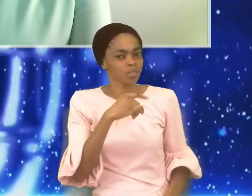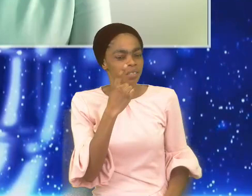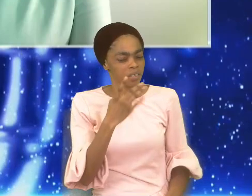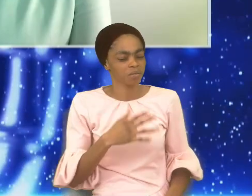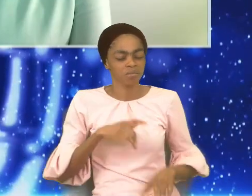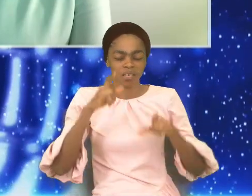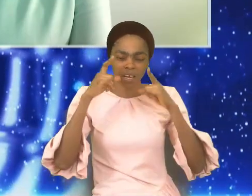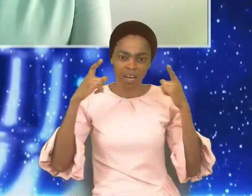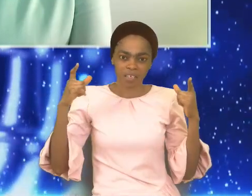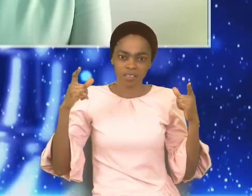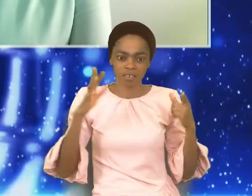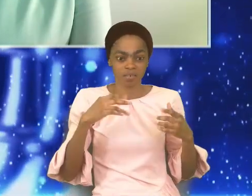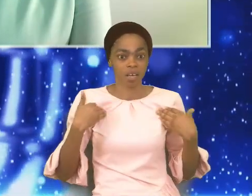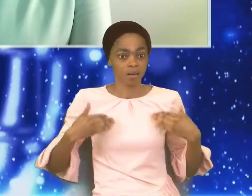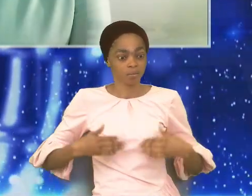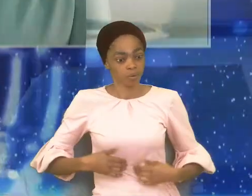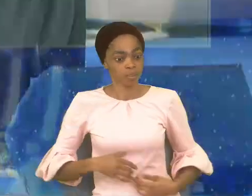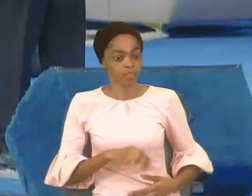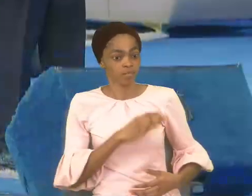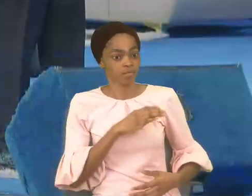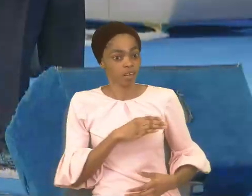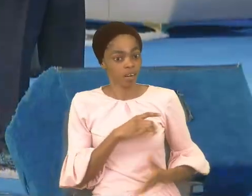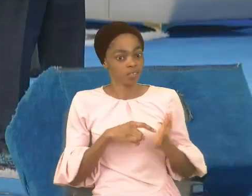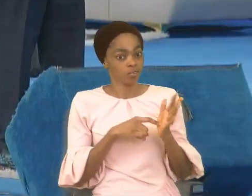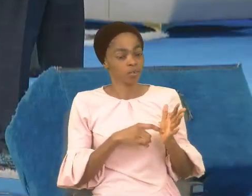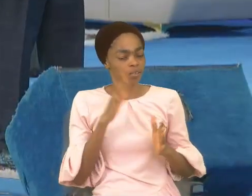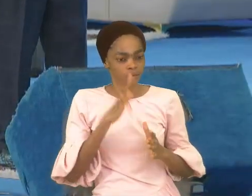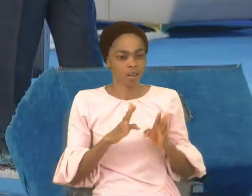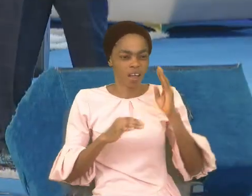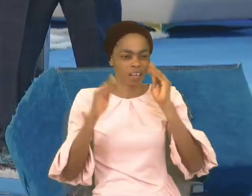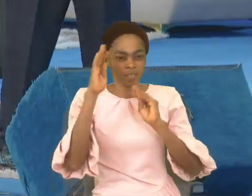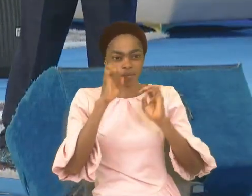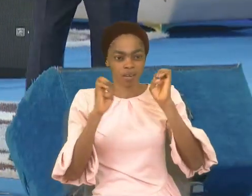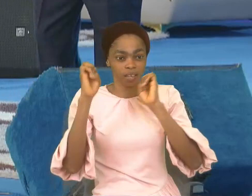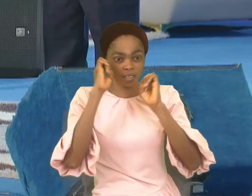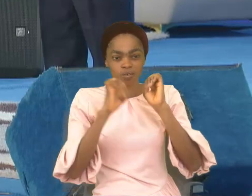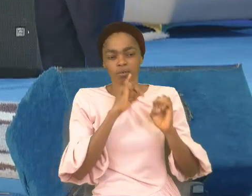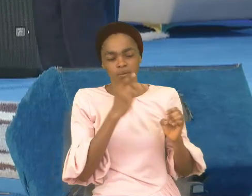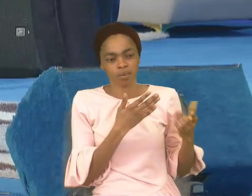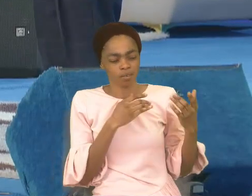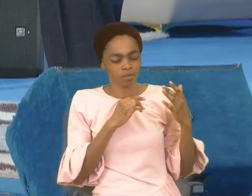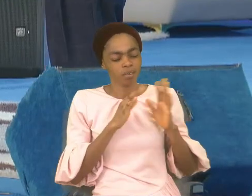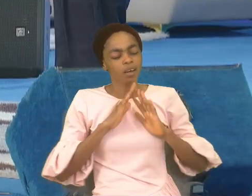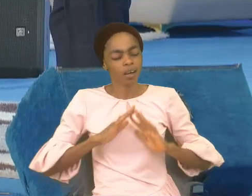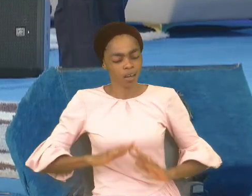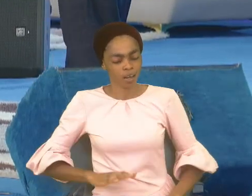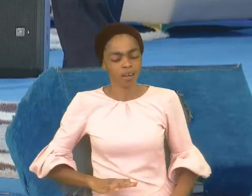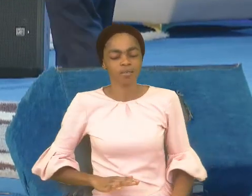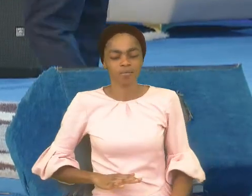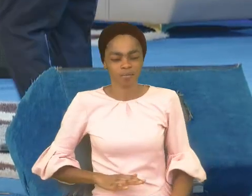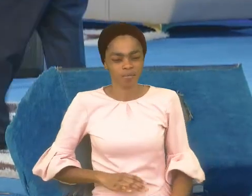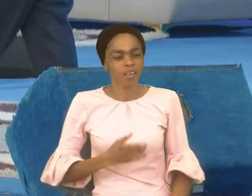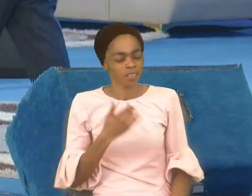were calm. They were cool. They were collected because of their conviction. If you